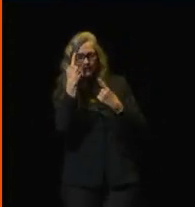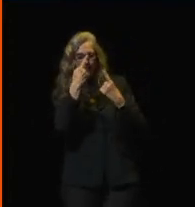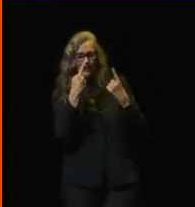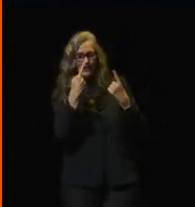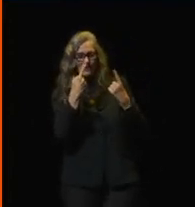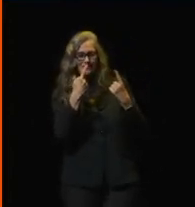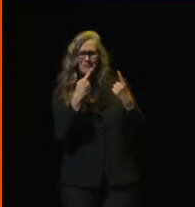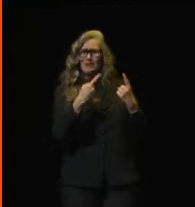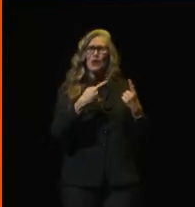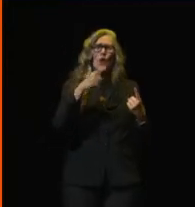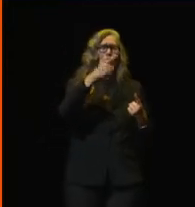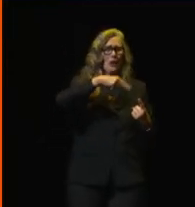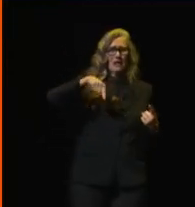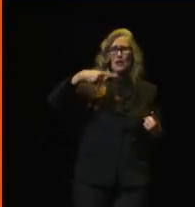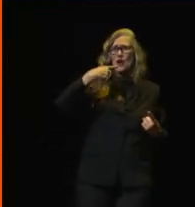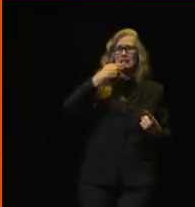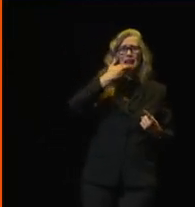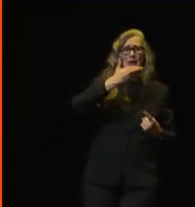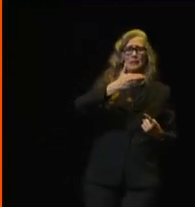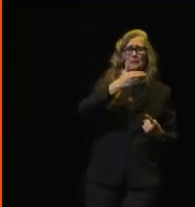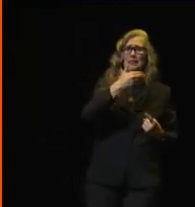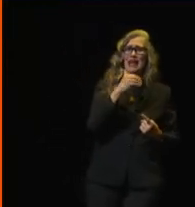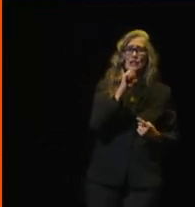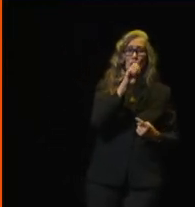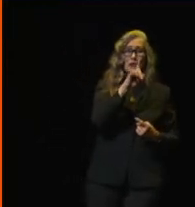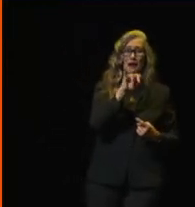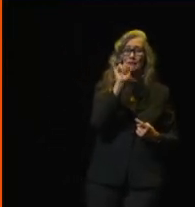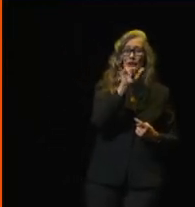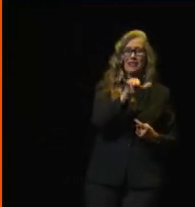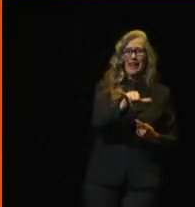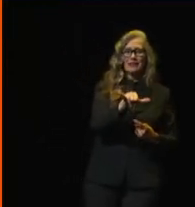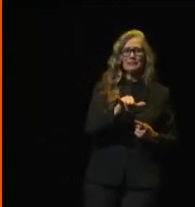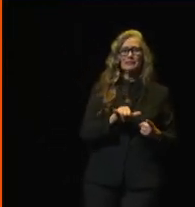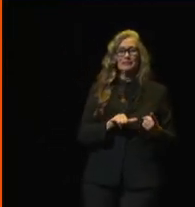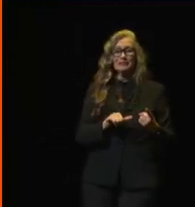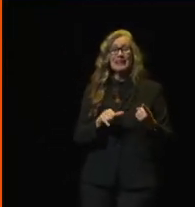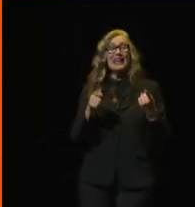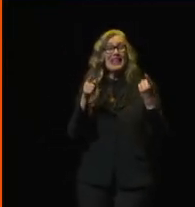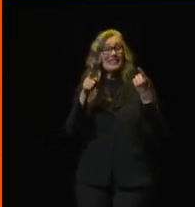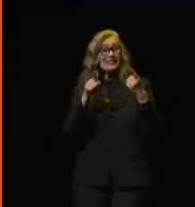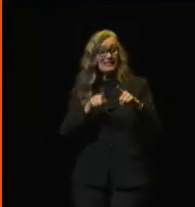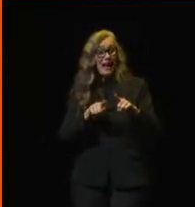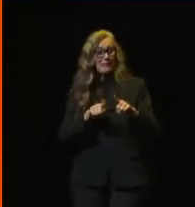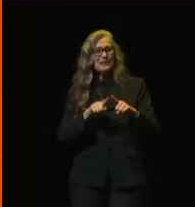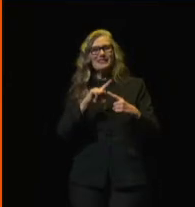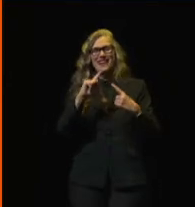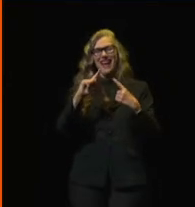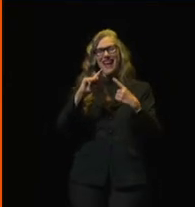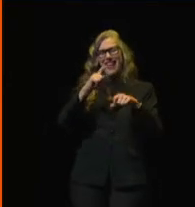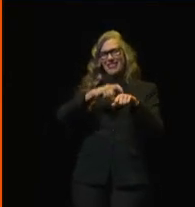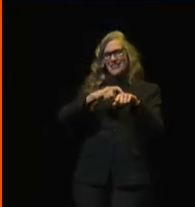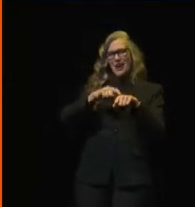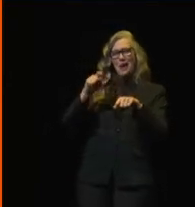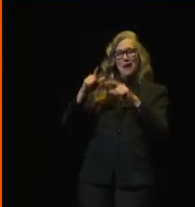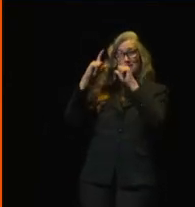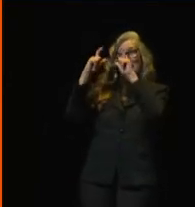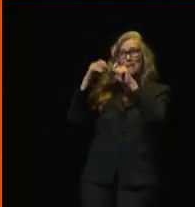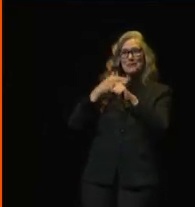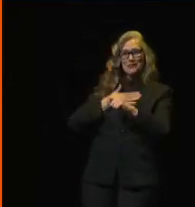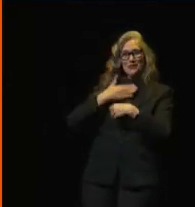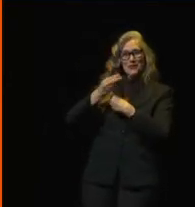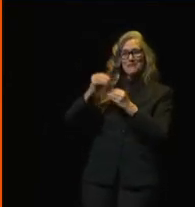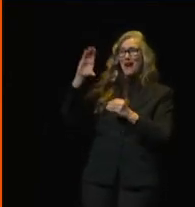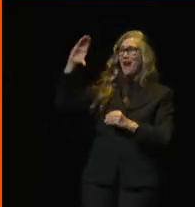worked. About 4 months after Carl was born, about the time of the picture that sits in my office,